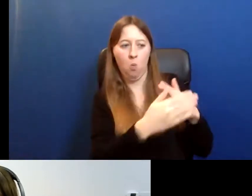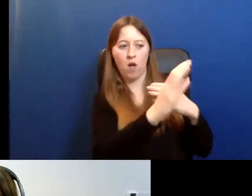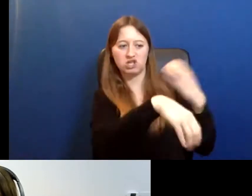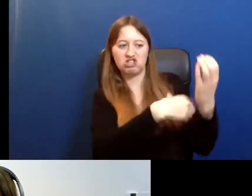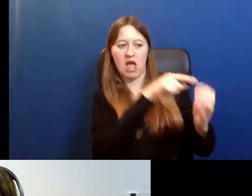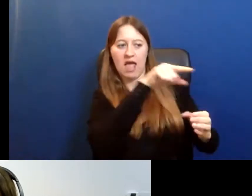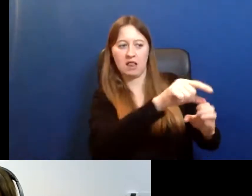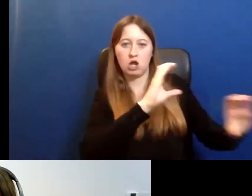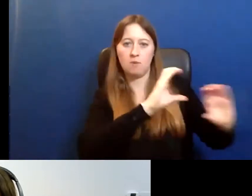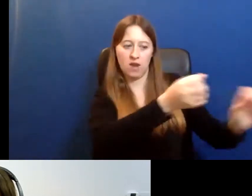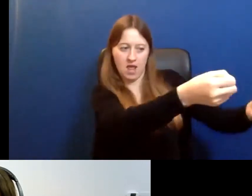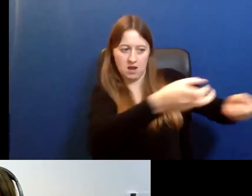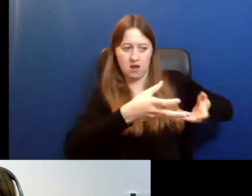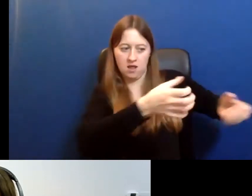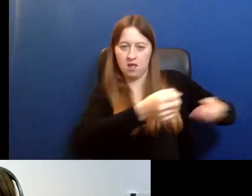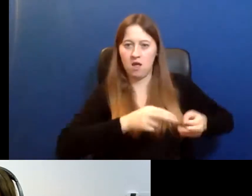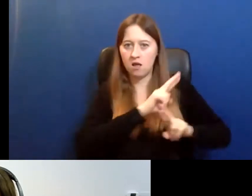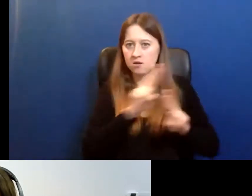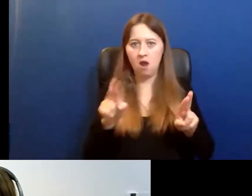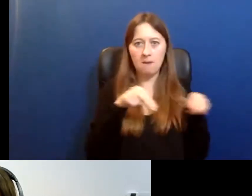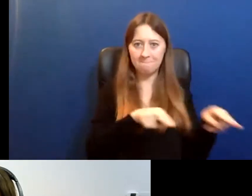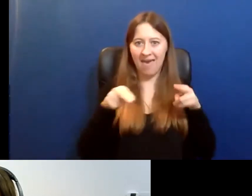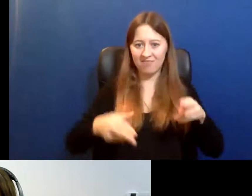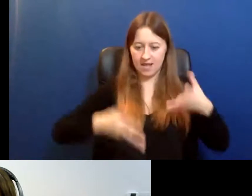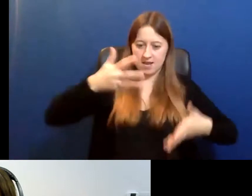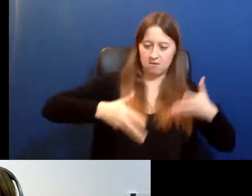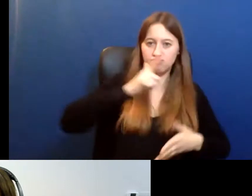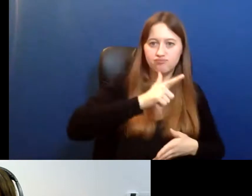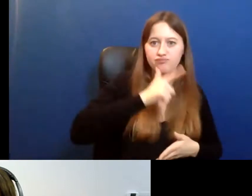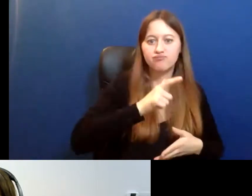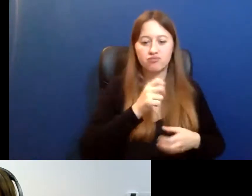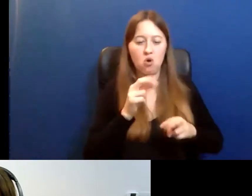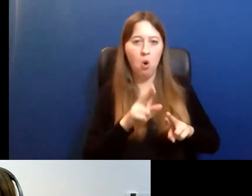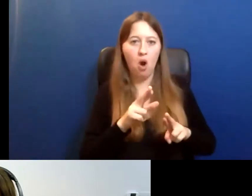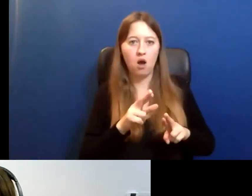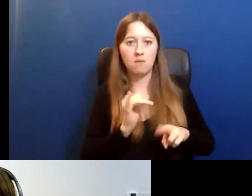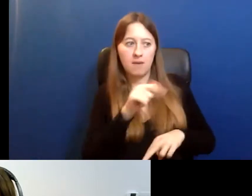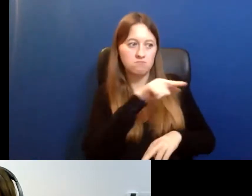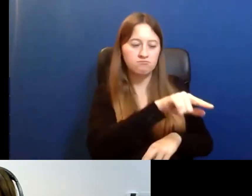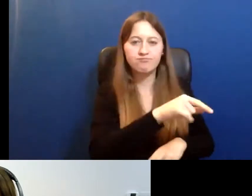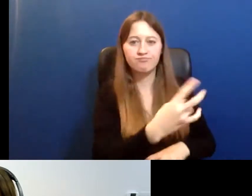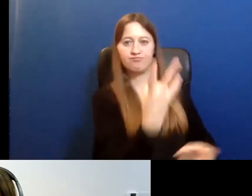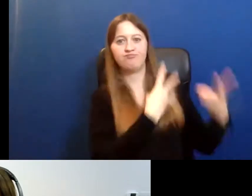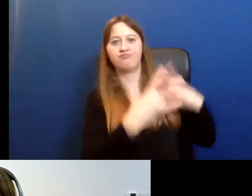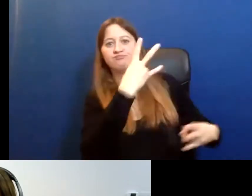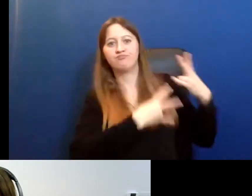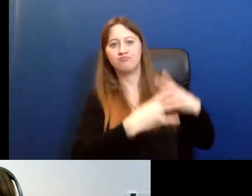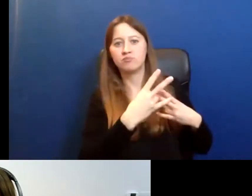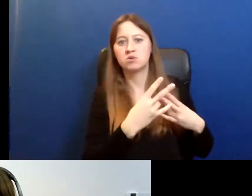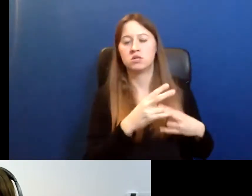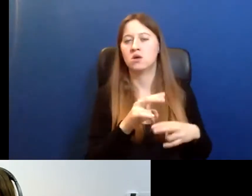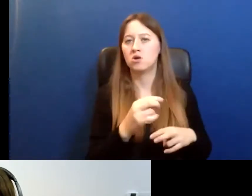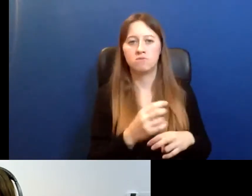as how they are doing it. Are they, for example, making requests? Are they